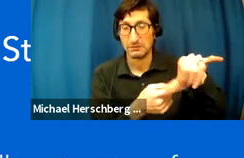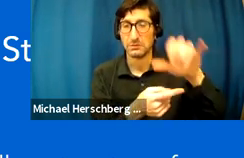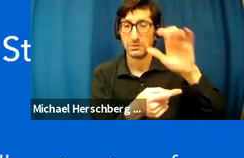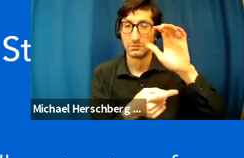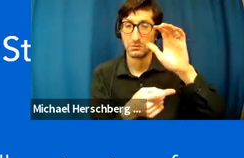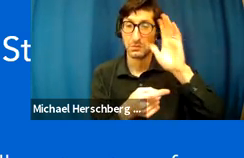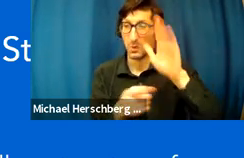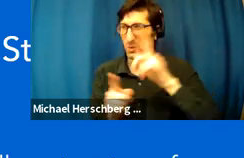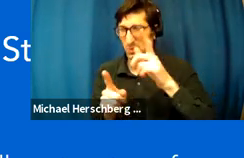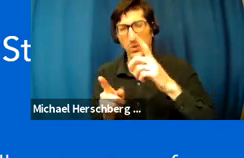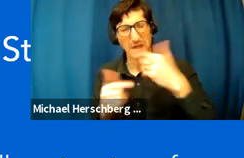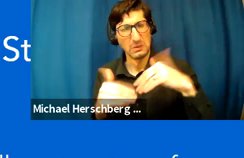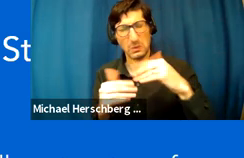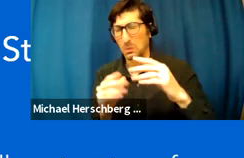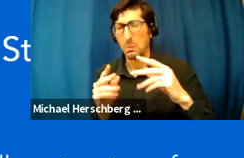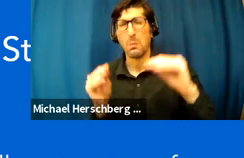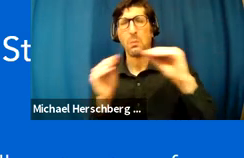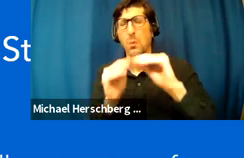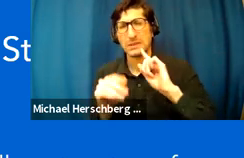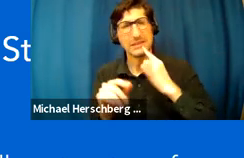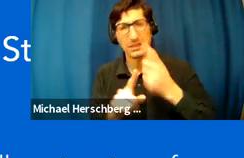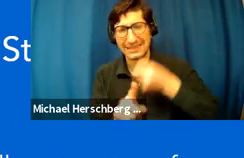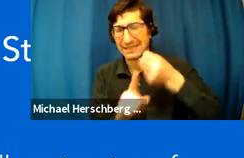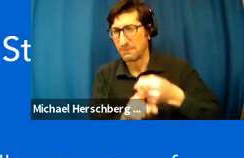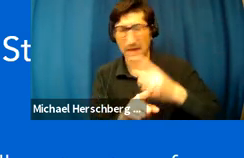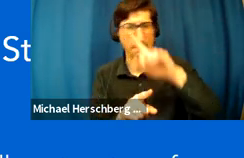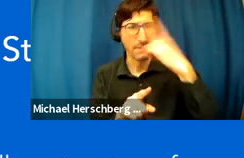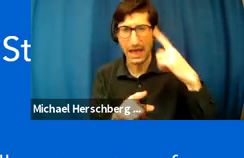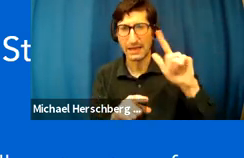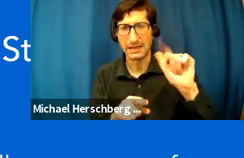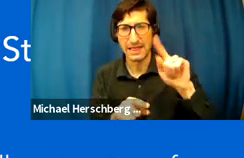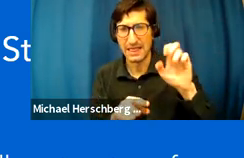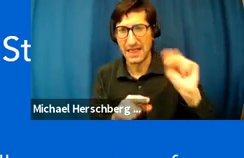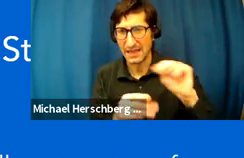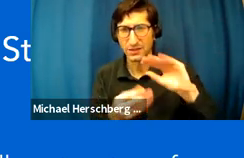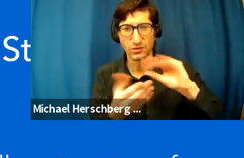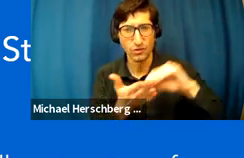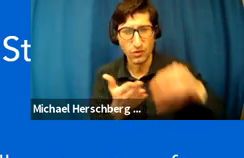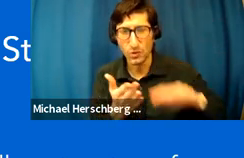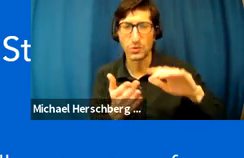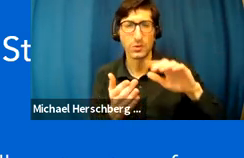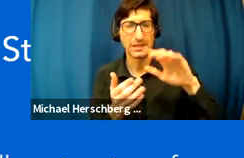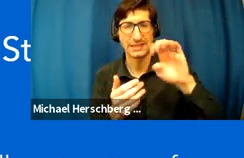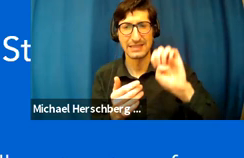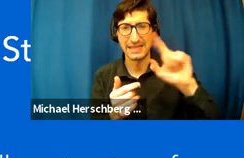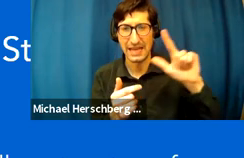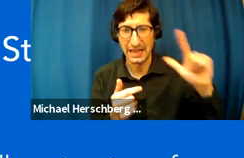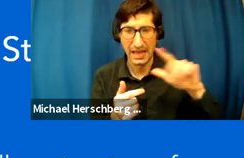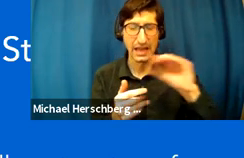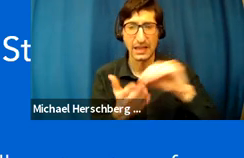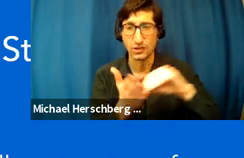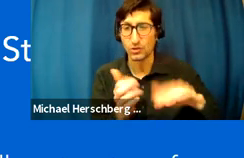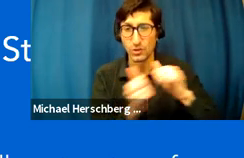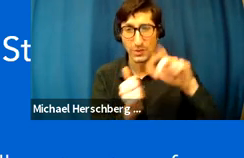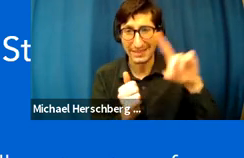impact on our Black and Latinx students, English learners, and students with disabilities. We also know our students